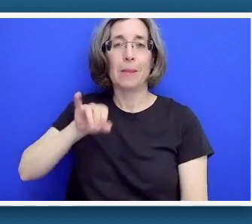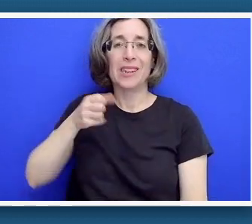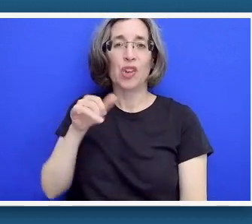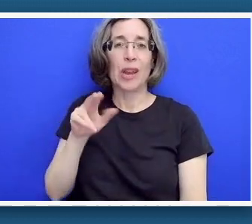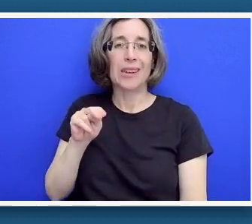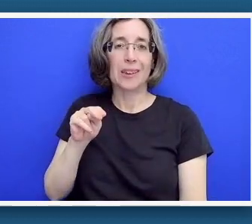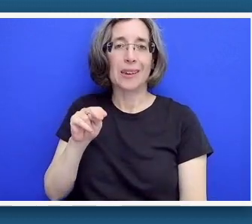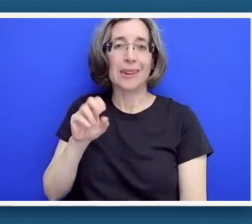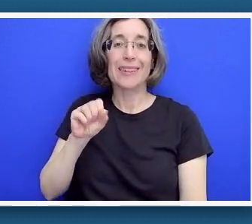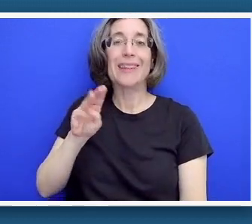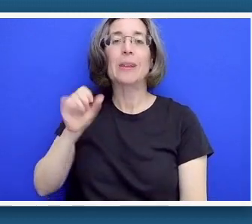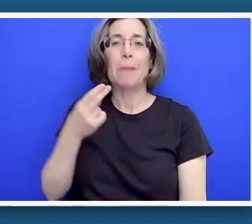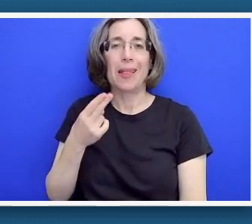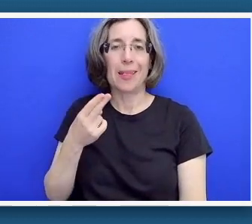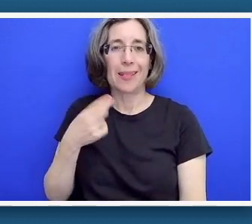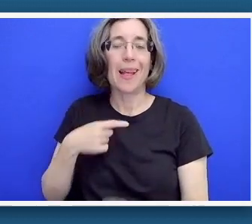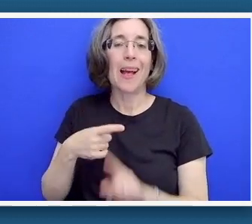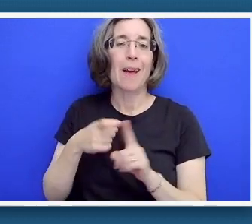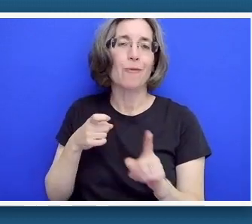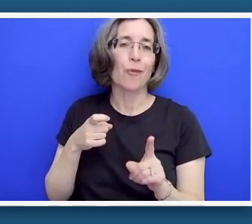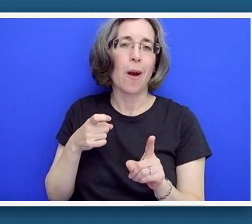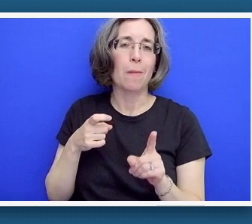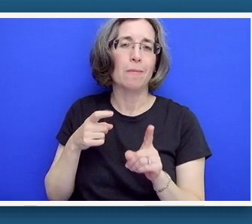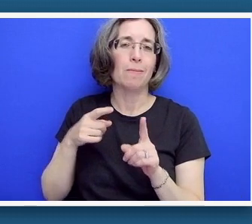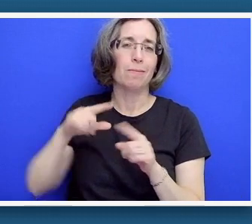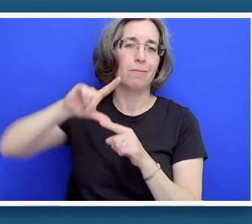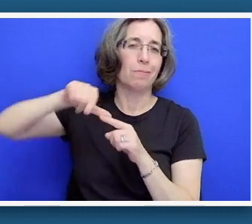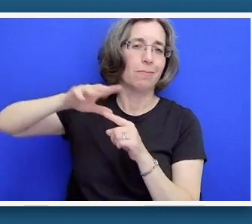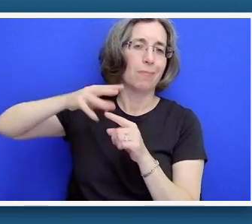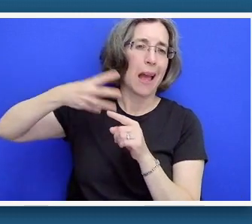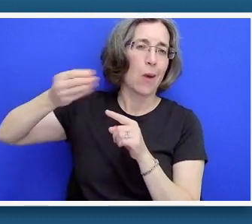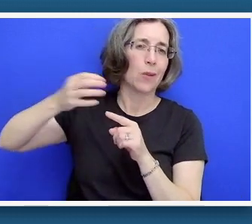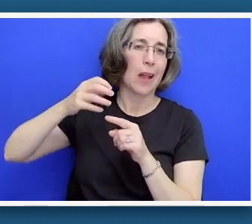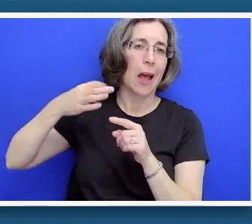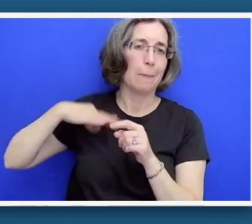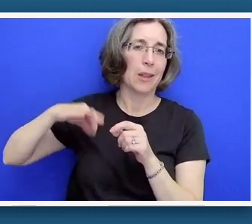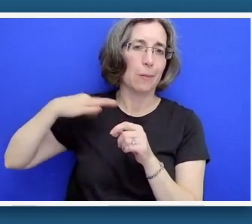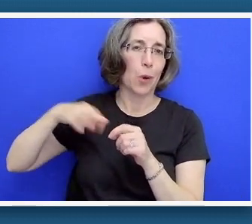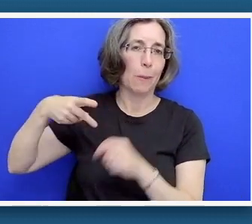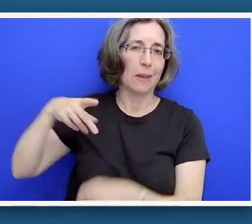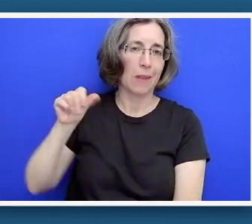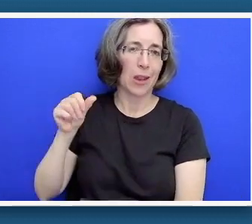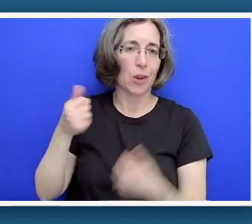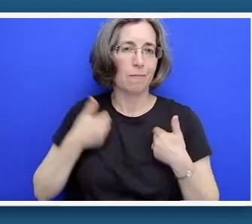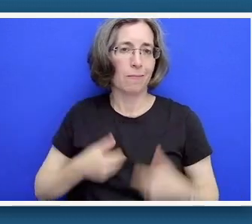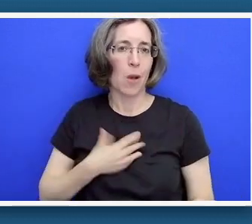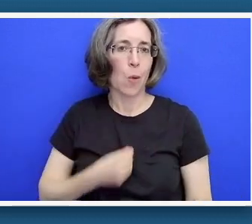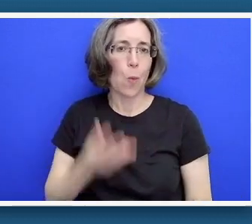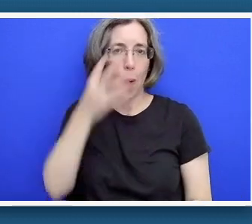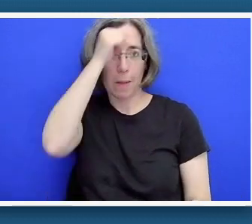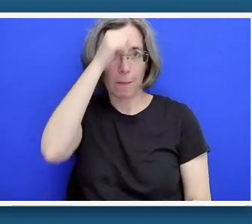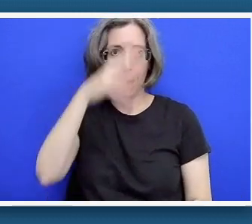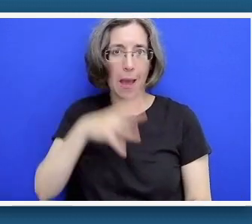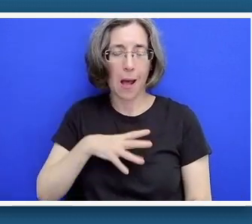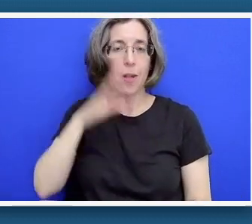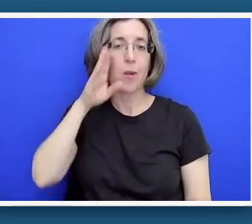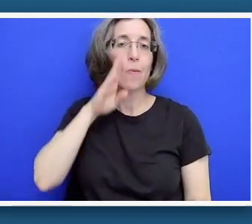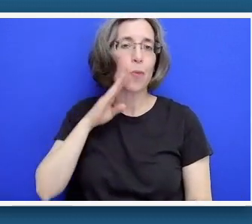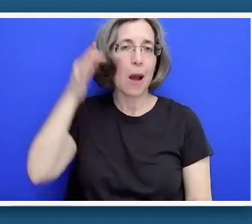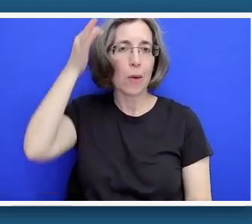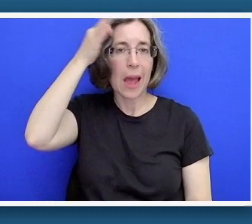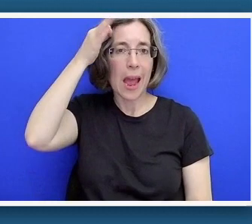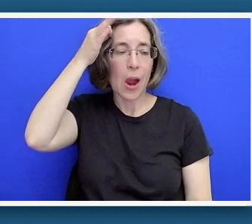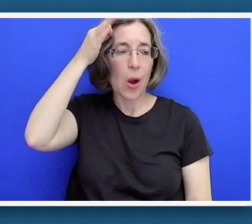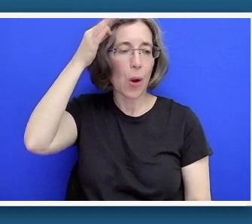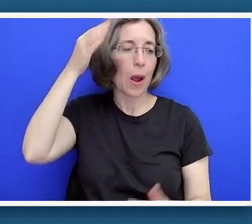from the suburbs of Pittsburgh, Pennsylvania. I'm a white male. I've got brown hair. I've got probably 3 or 4 days